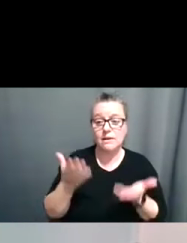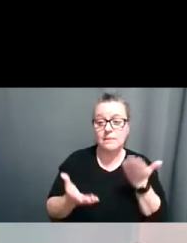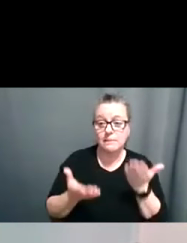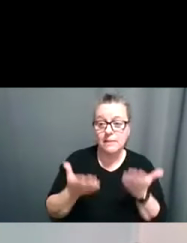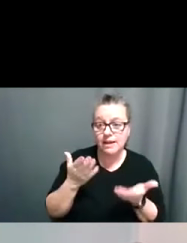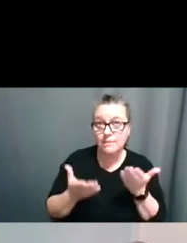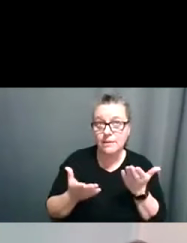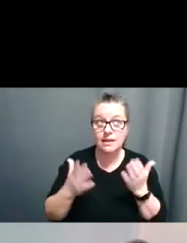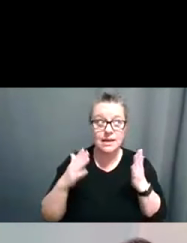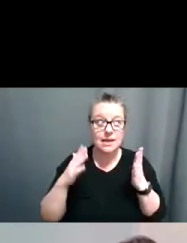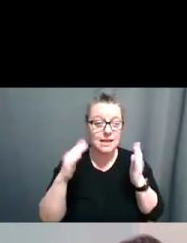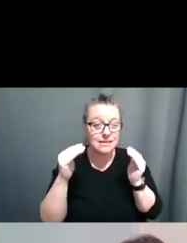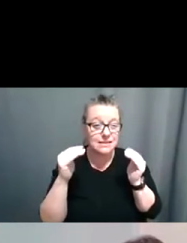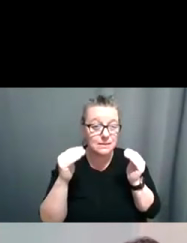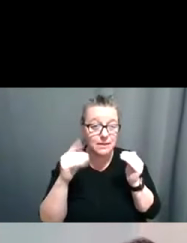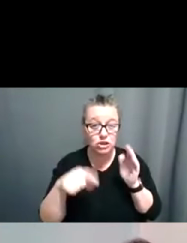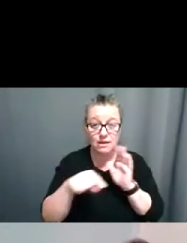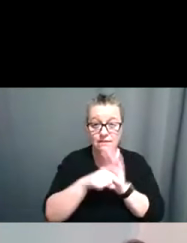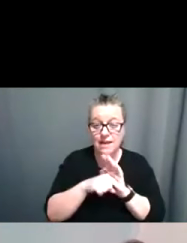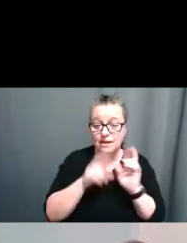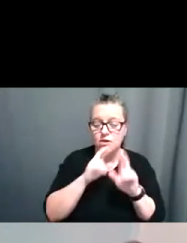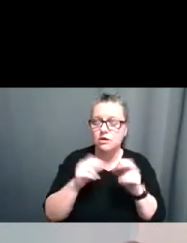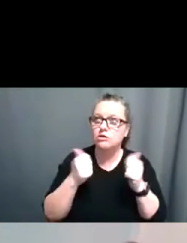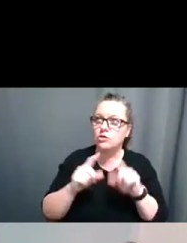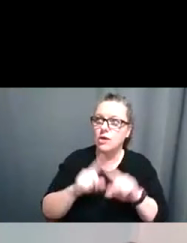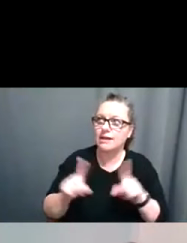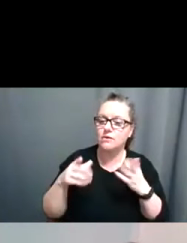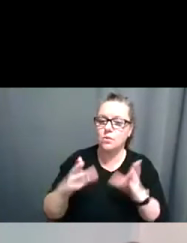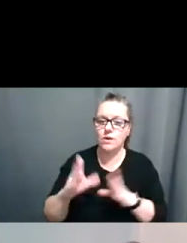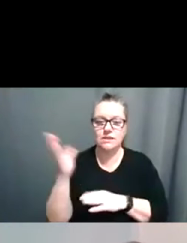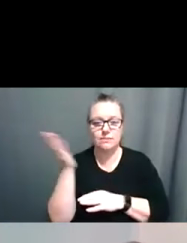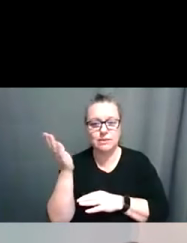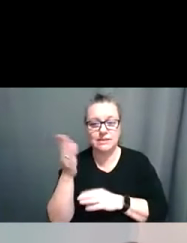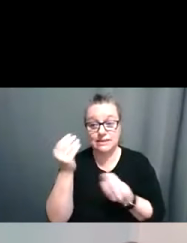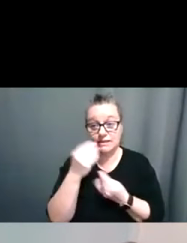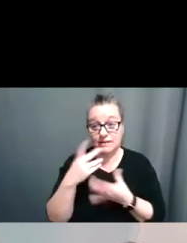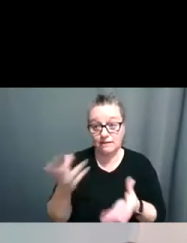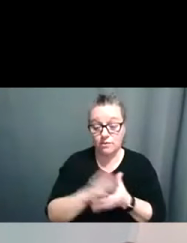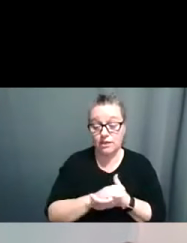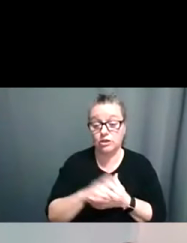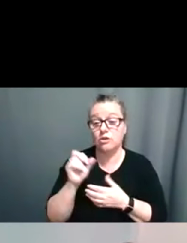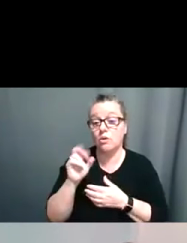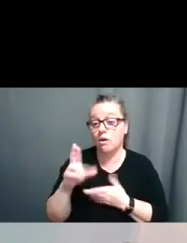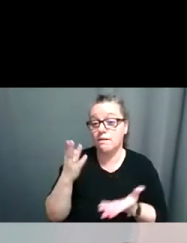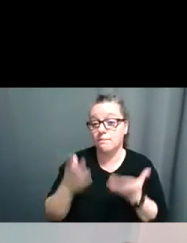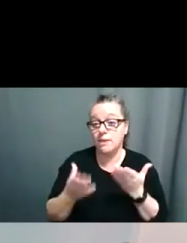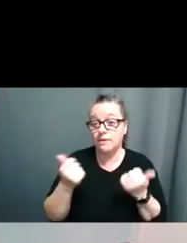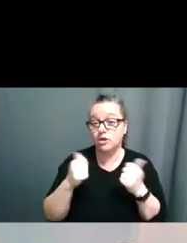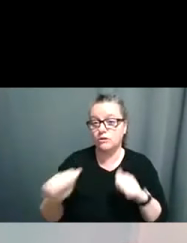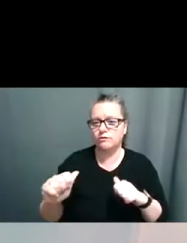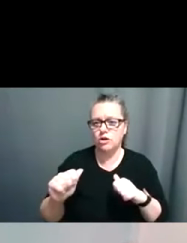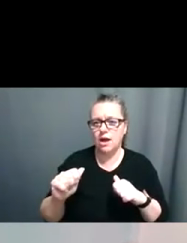in anticipation of negative reactions, you've tried different ways of presenting the information. Or maybe you've tried framing things